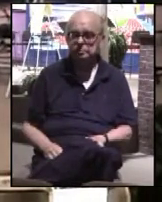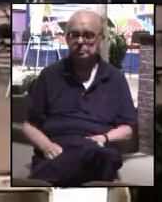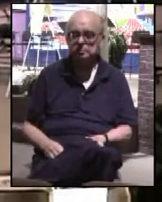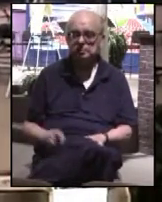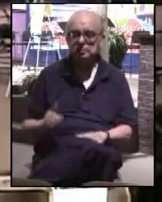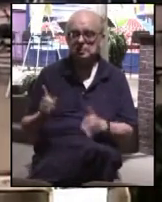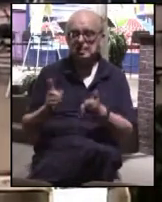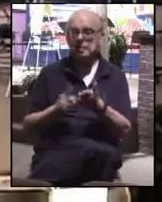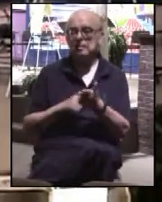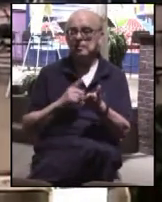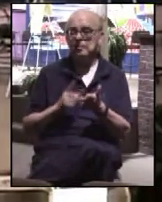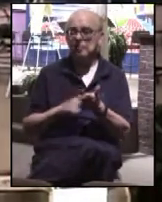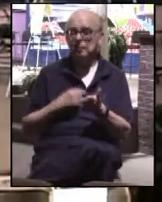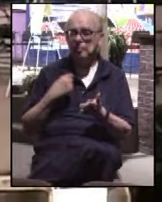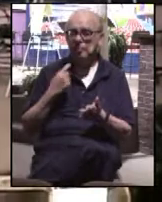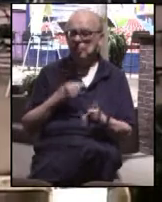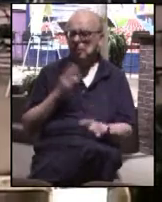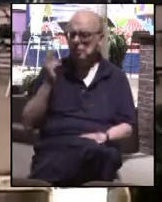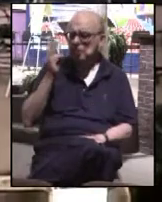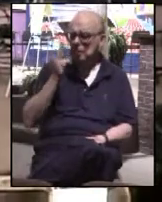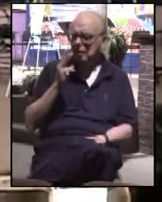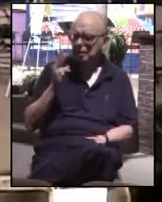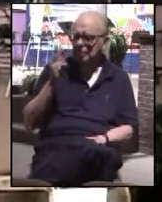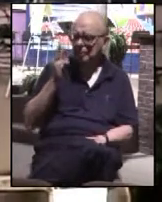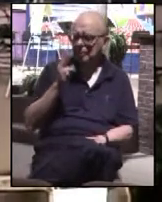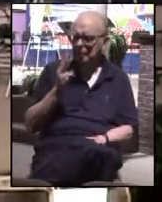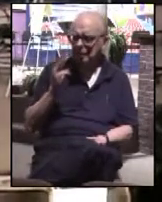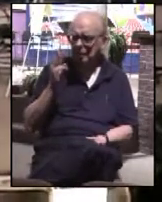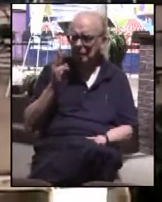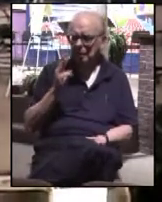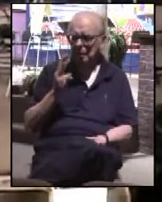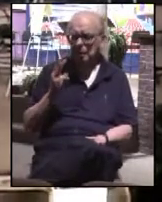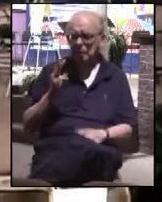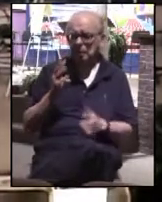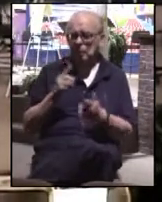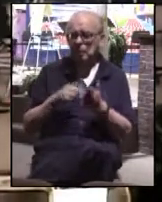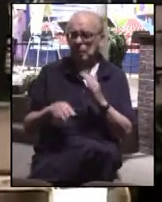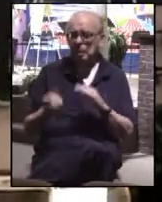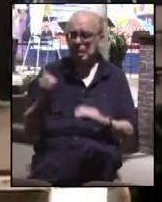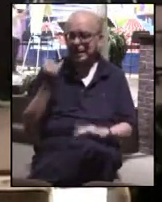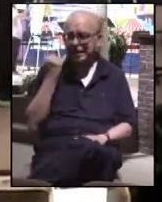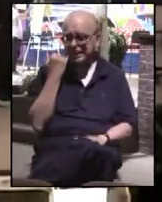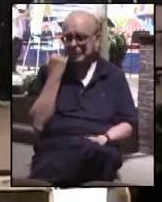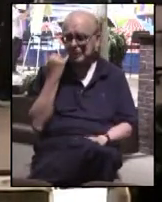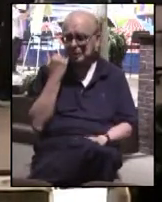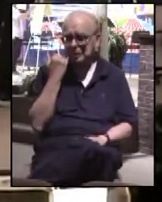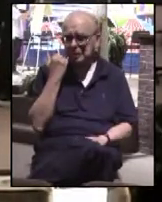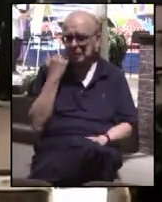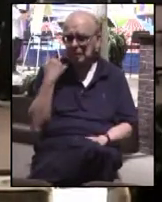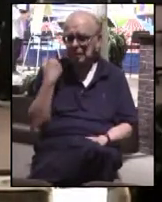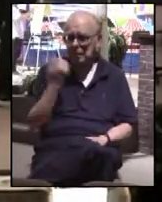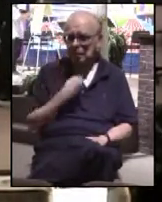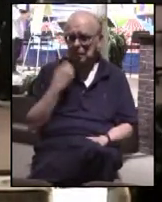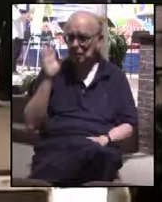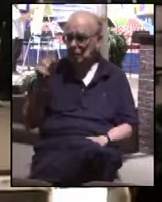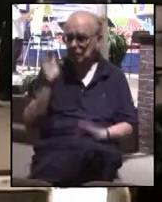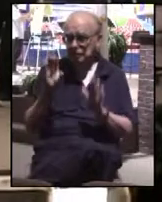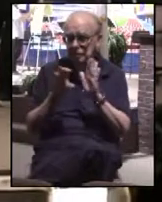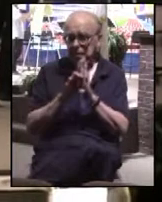sometimes you wonder what if we put up on the screen